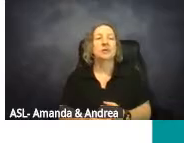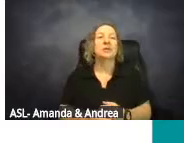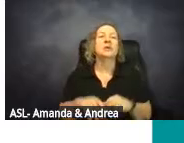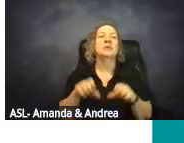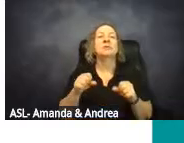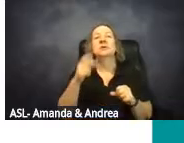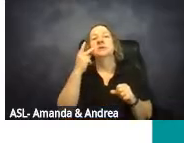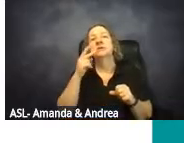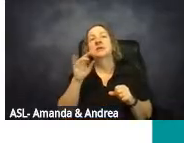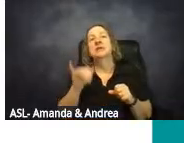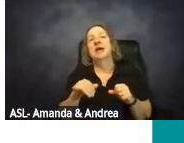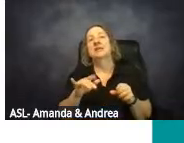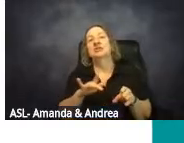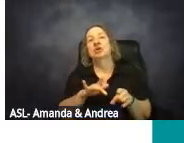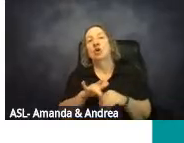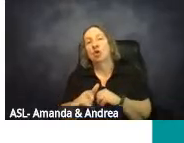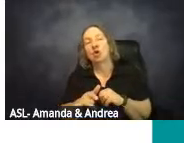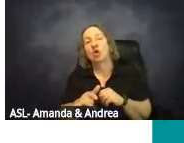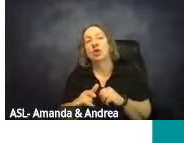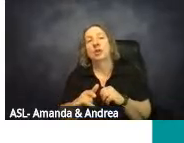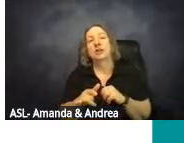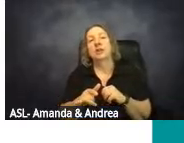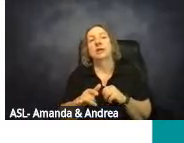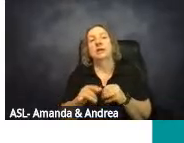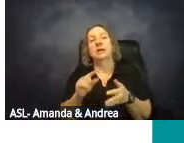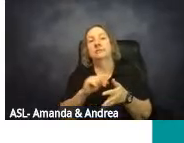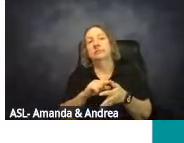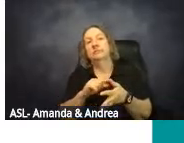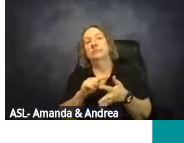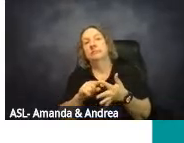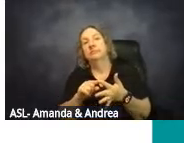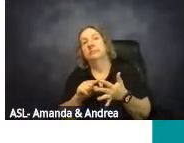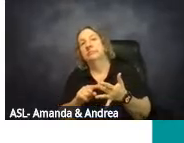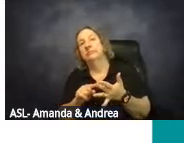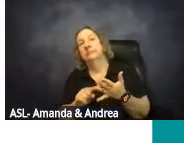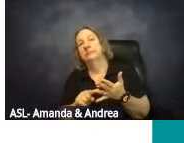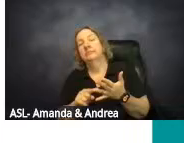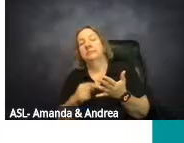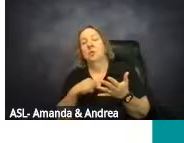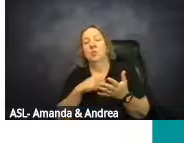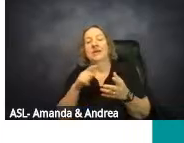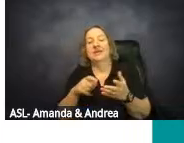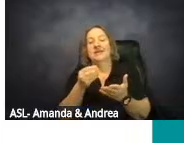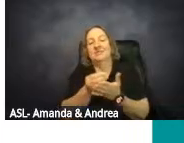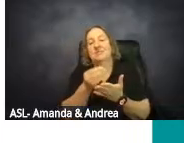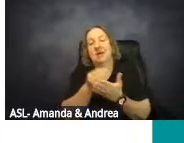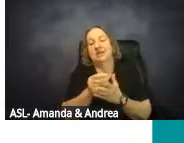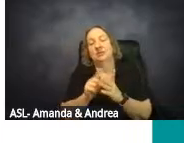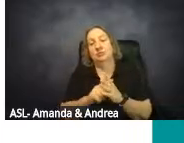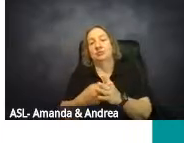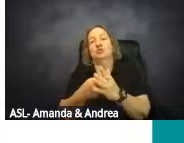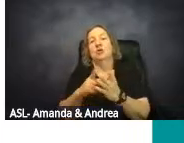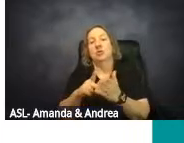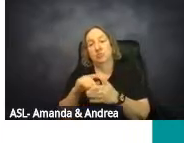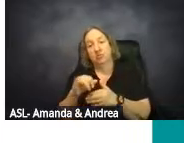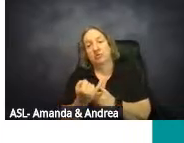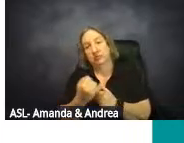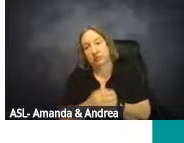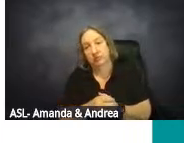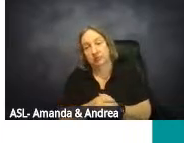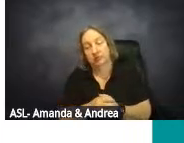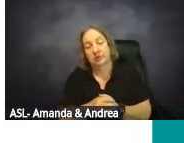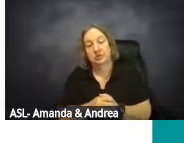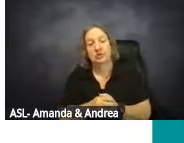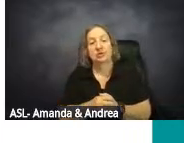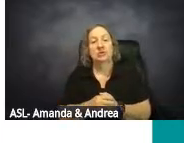these are the early packages that we will need to fund to get this program underway. And what